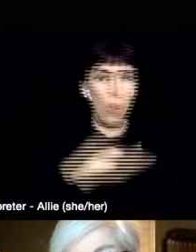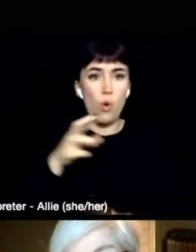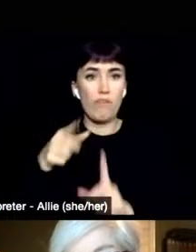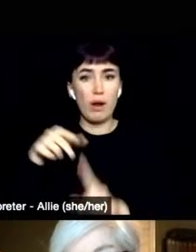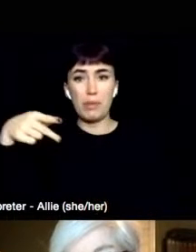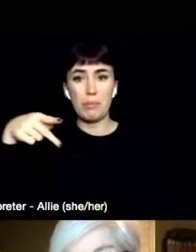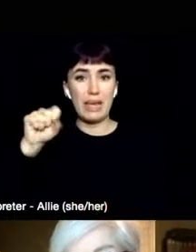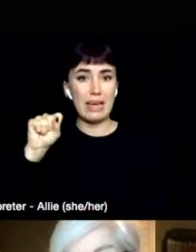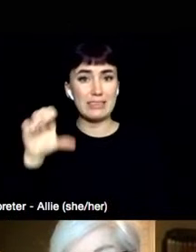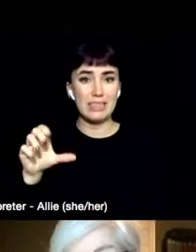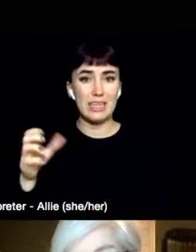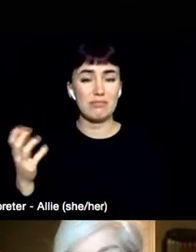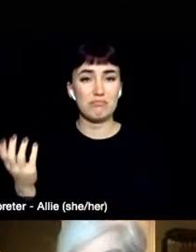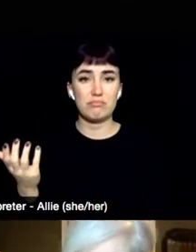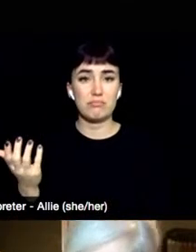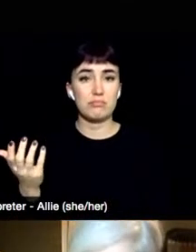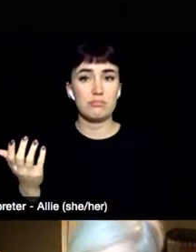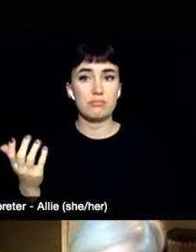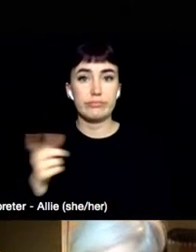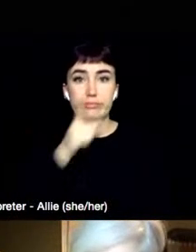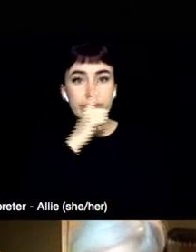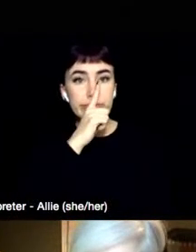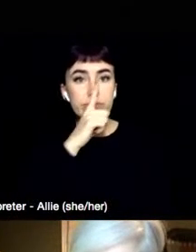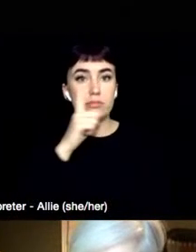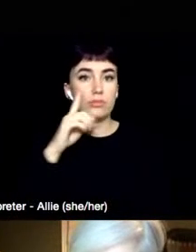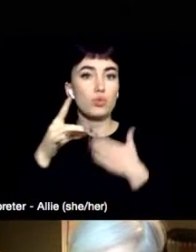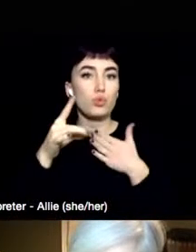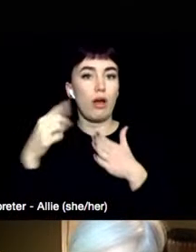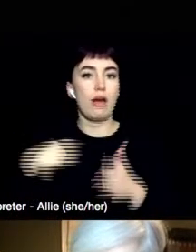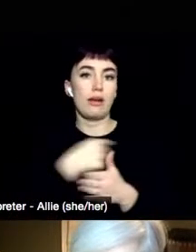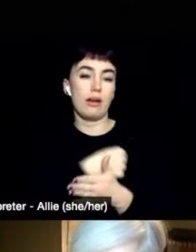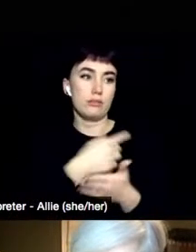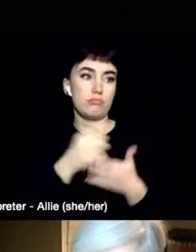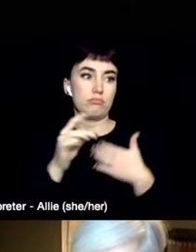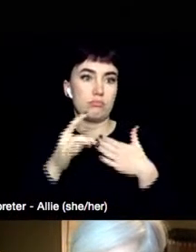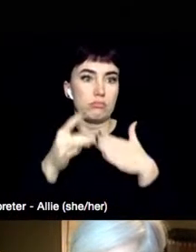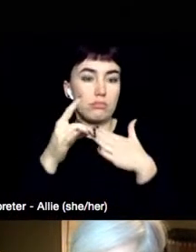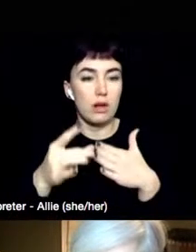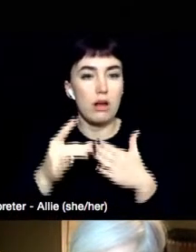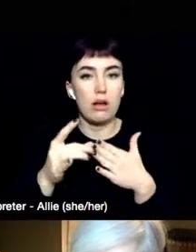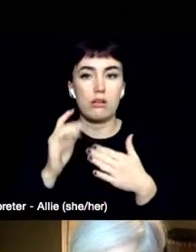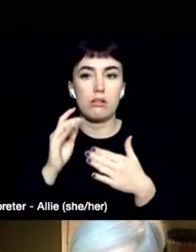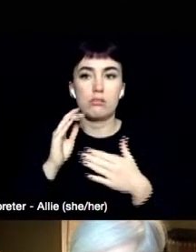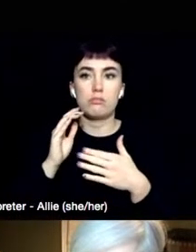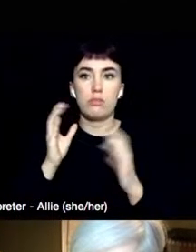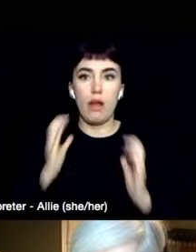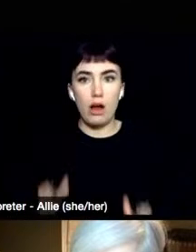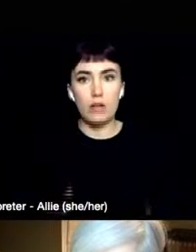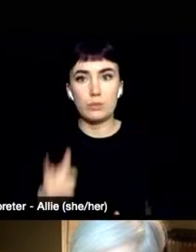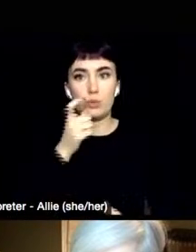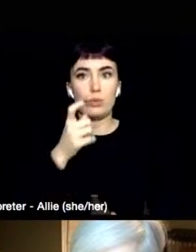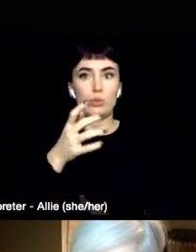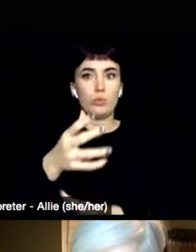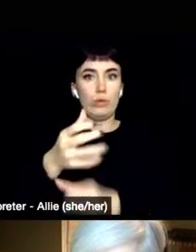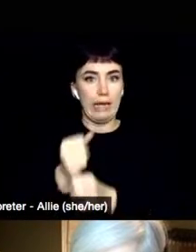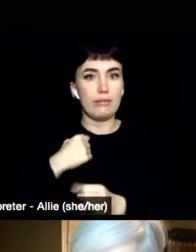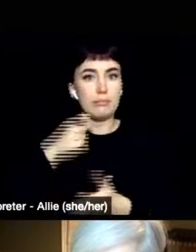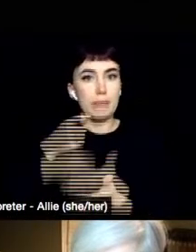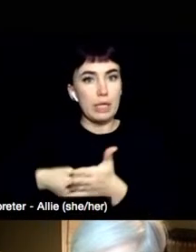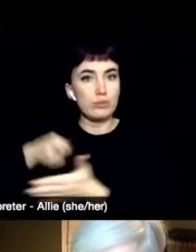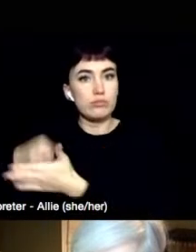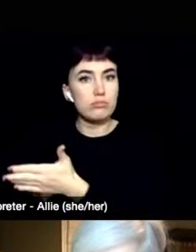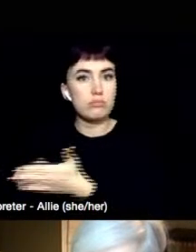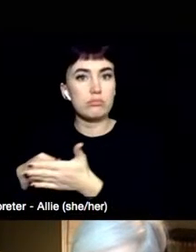PSC, to guide us, to guide the customers who receive these bills